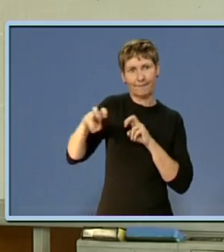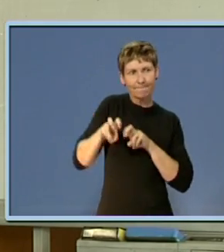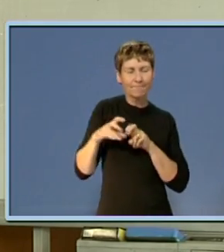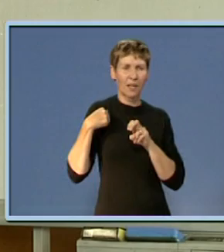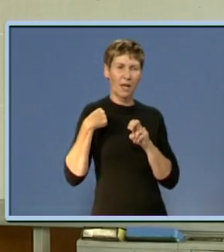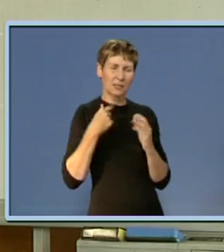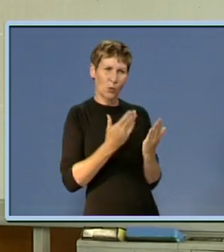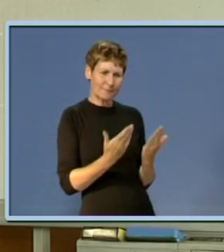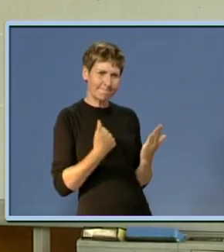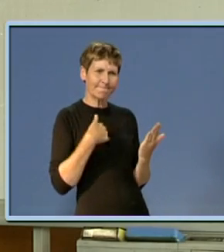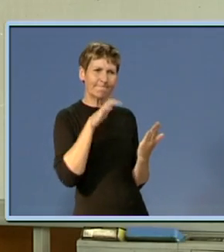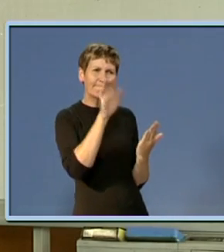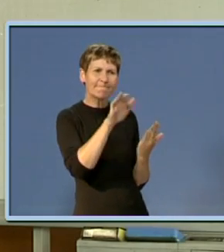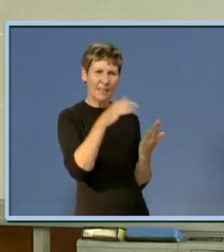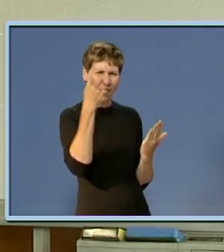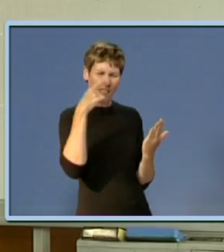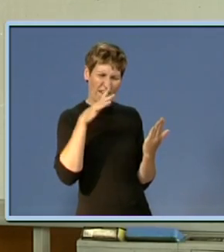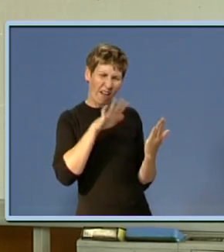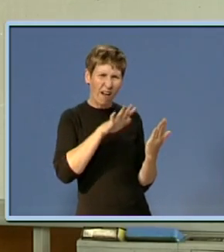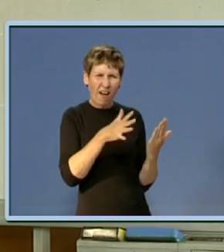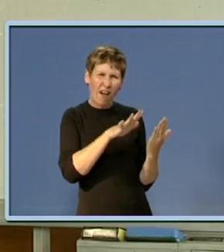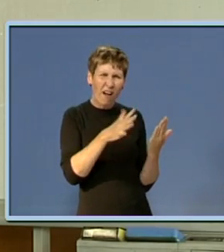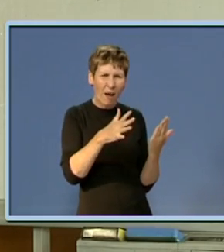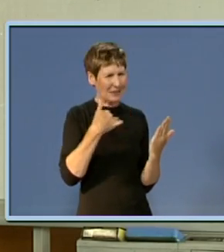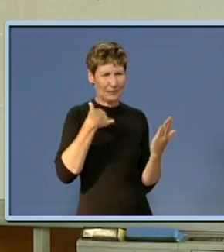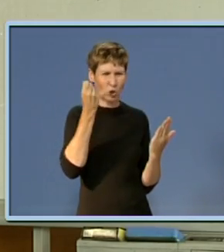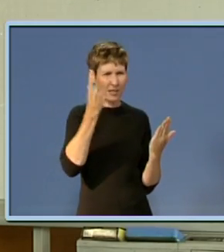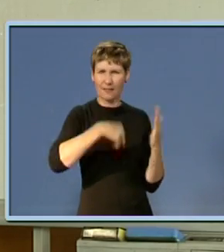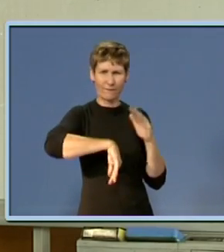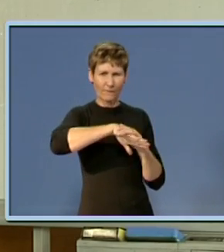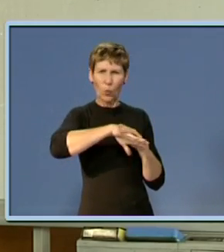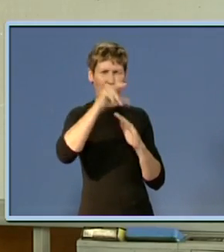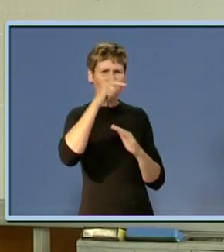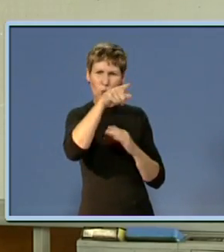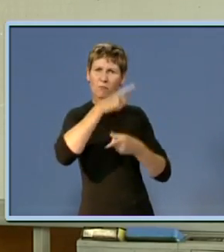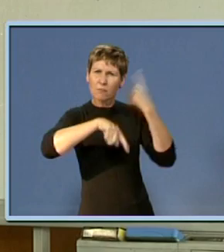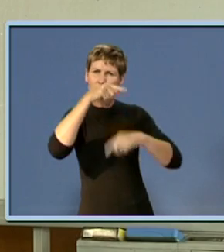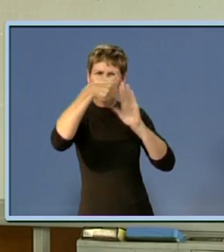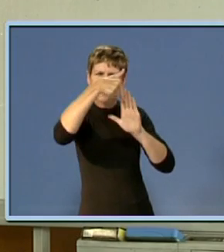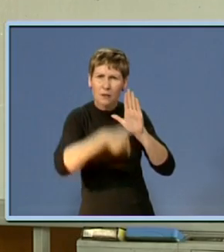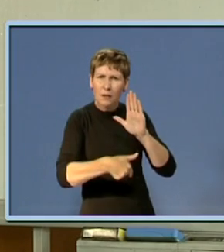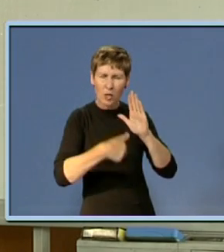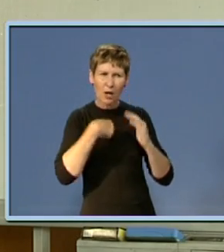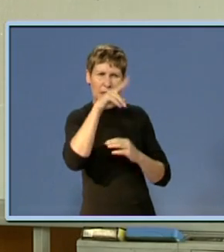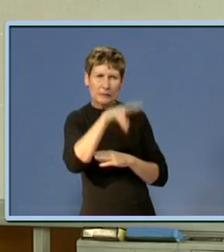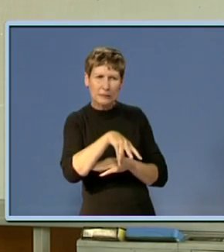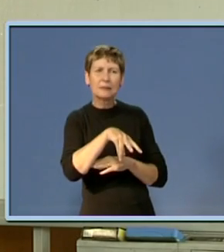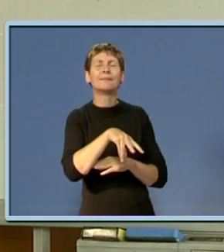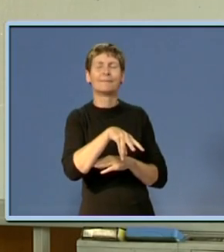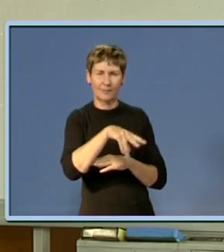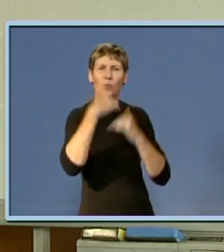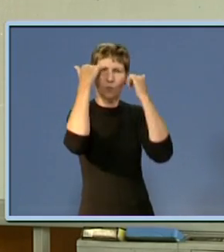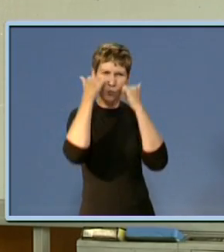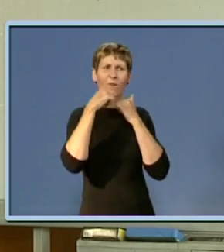you know, you generally have got the point, but tell me more about this, so that I could tease out a little bit of extra to